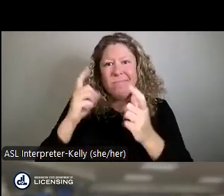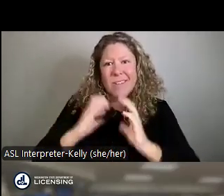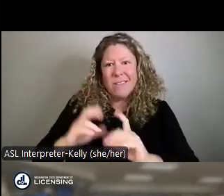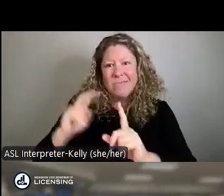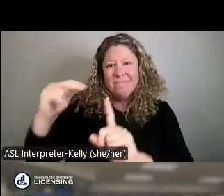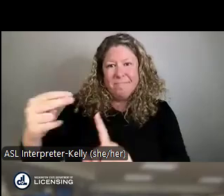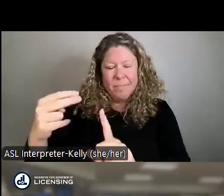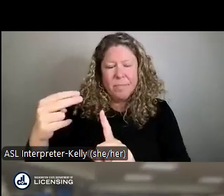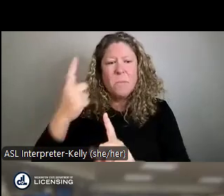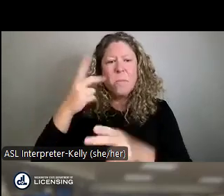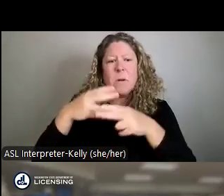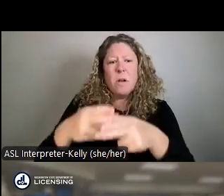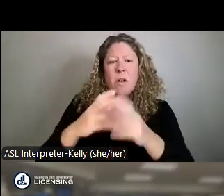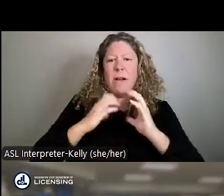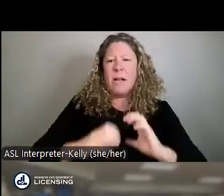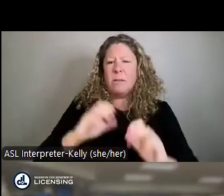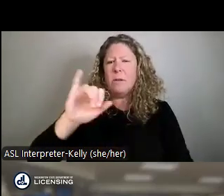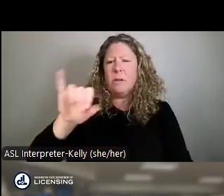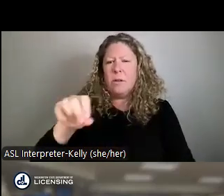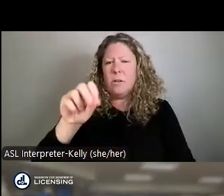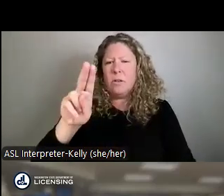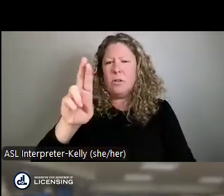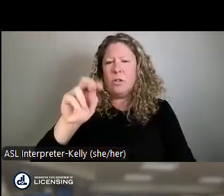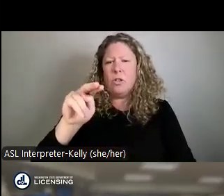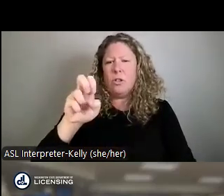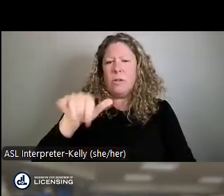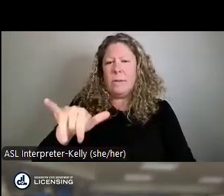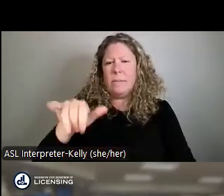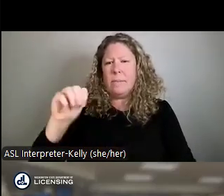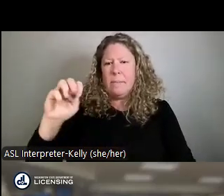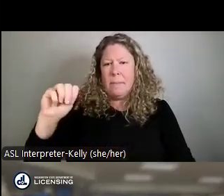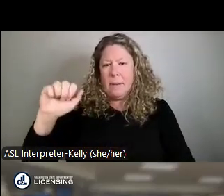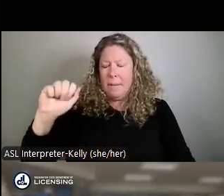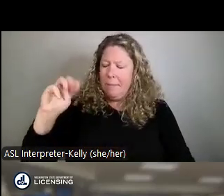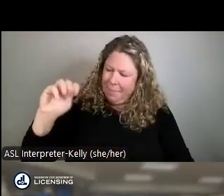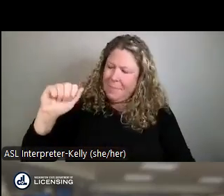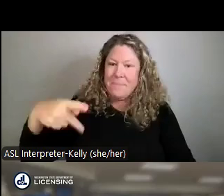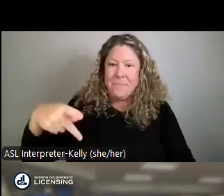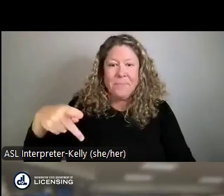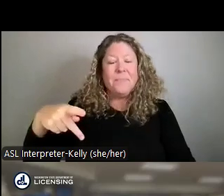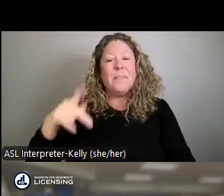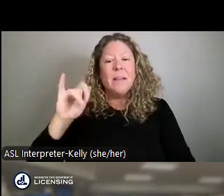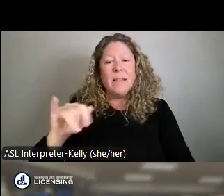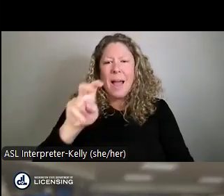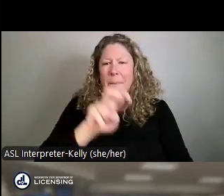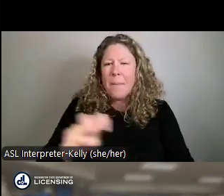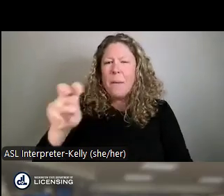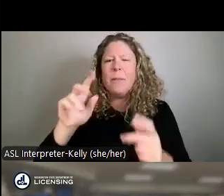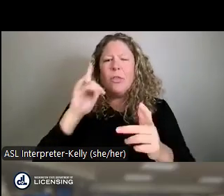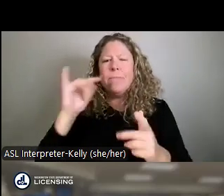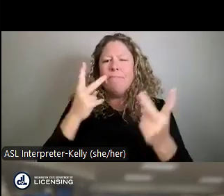journey map. And what I mean when I say customer journey map is simply a model that visually represents an